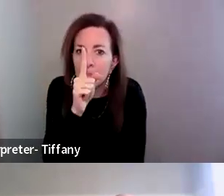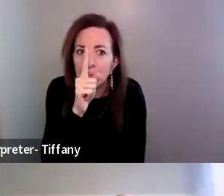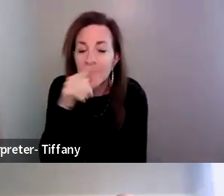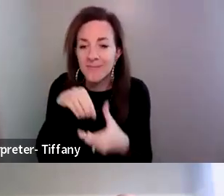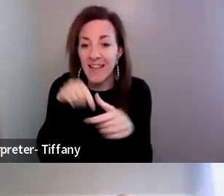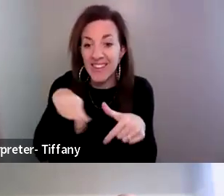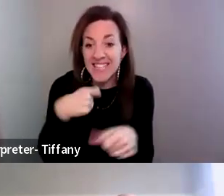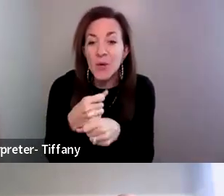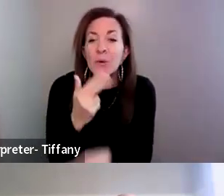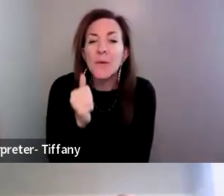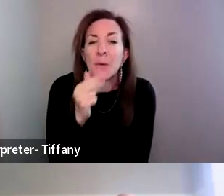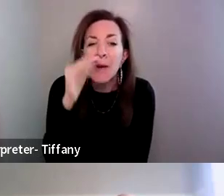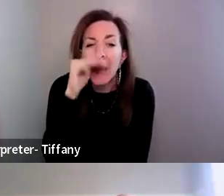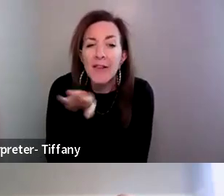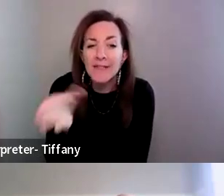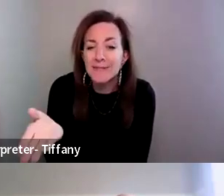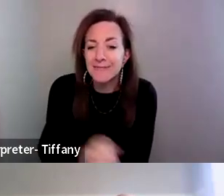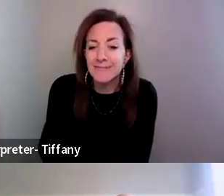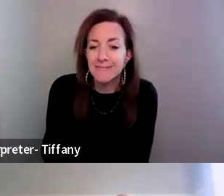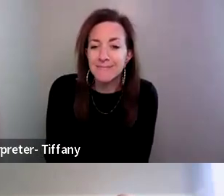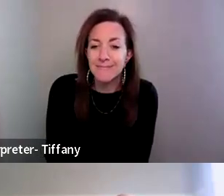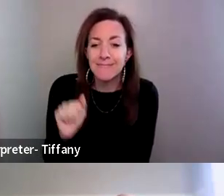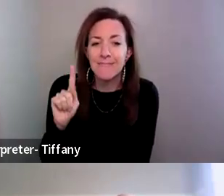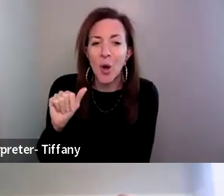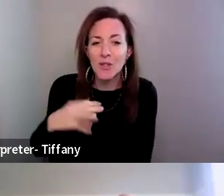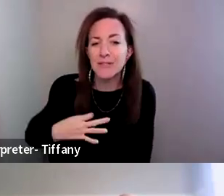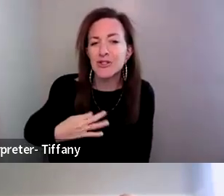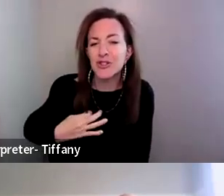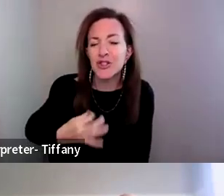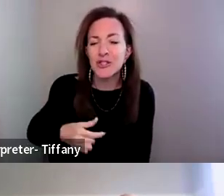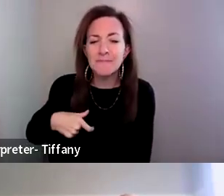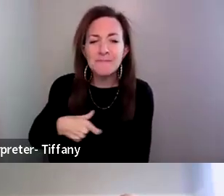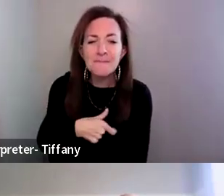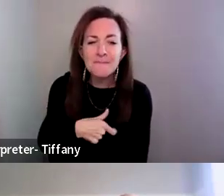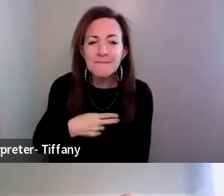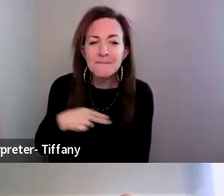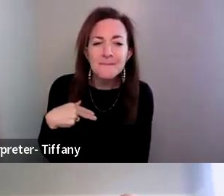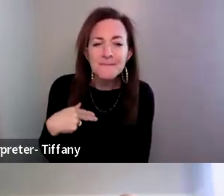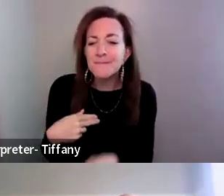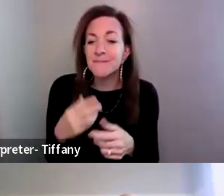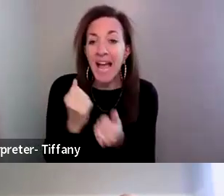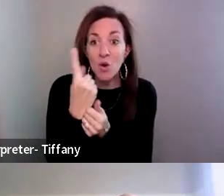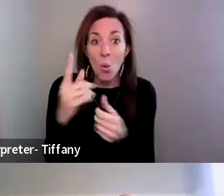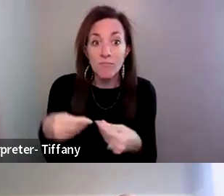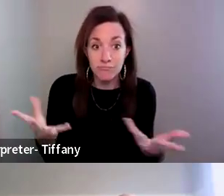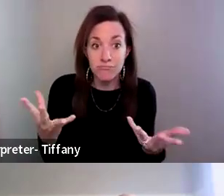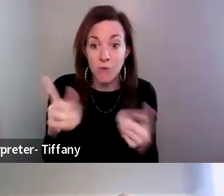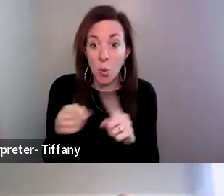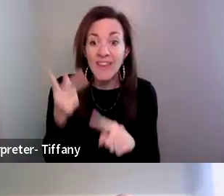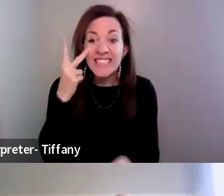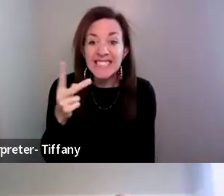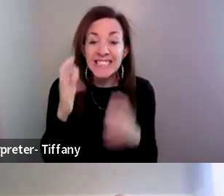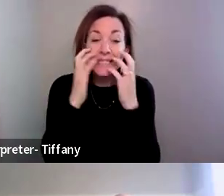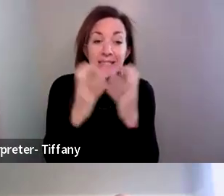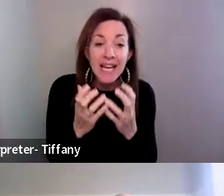we're doing this cute little elephant with his little Alta shirt. And this will be what everybody gets when they come see Santa and